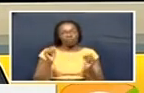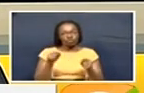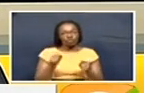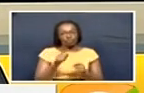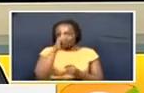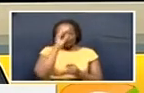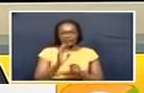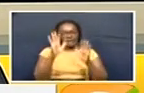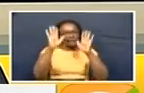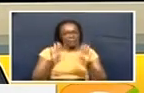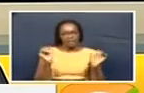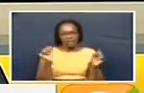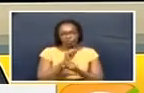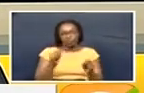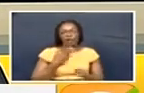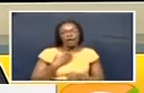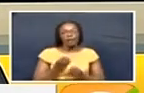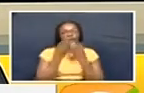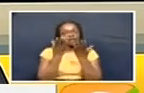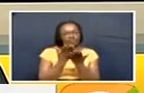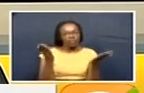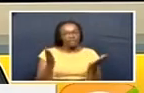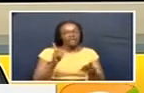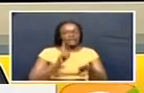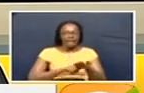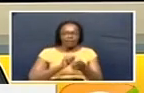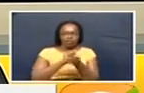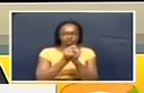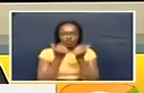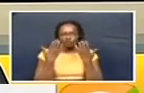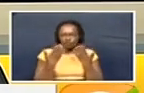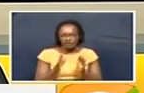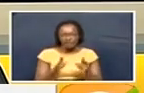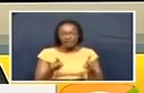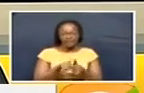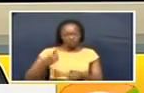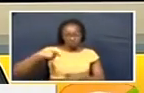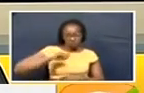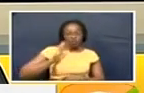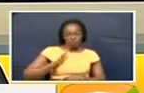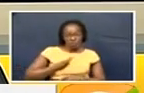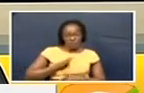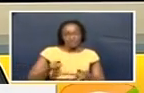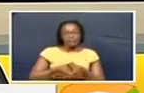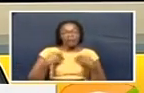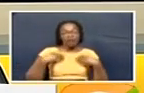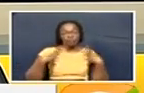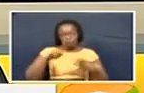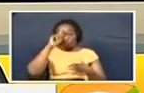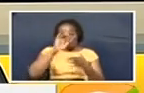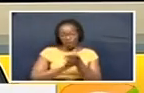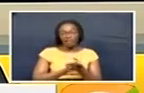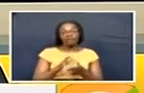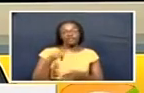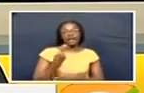And I want to let them know that I think the times have changed, and even us as women, we have people who believe in us, who